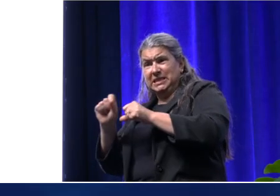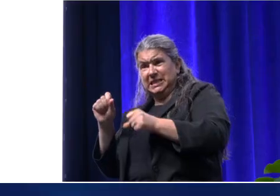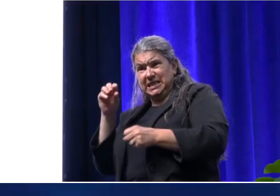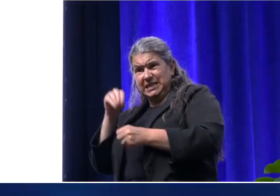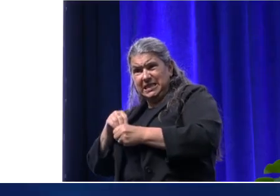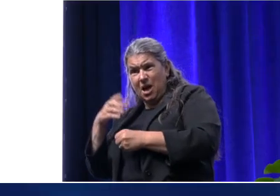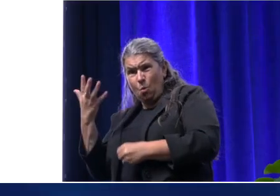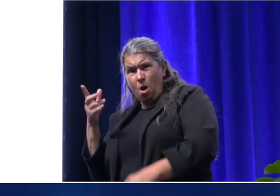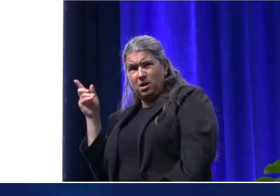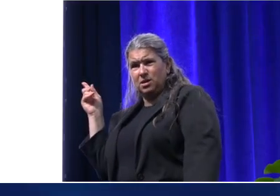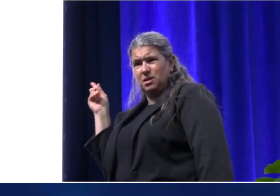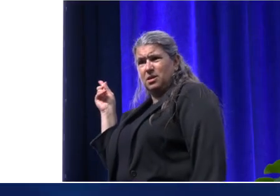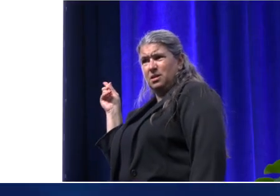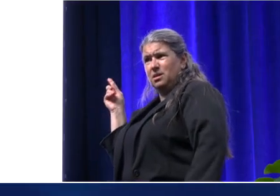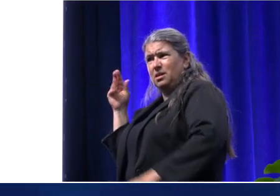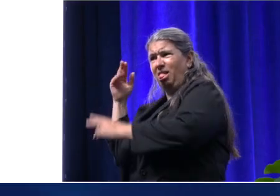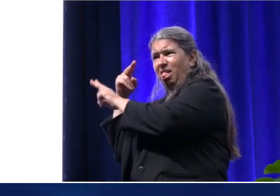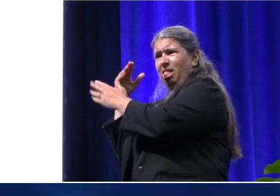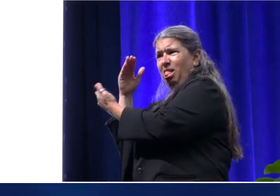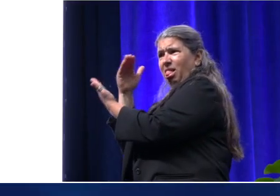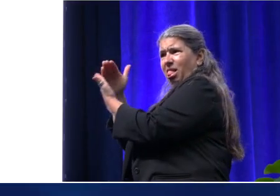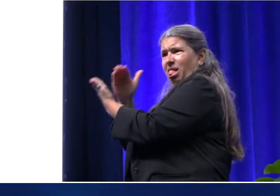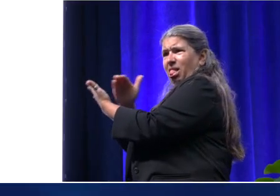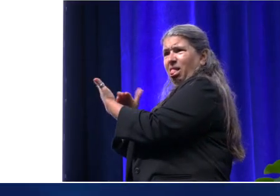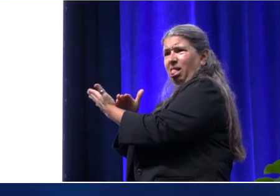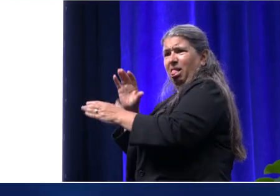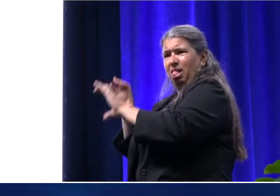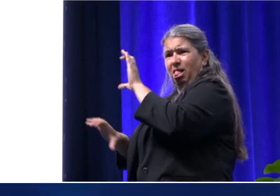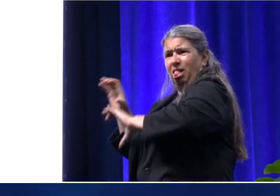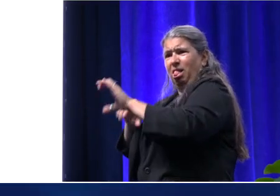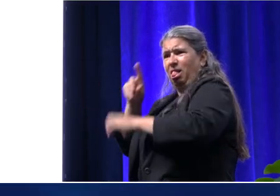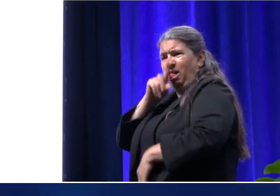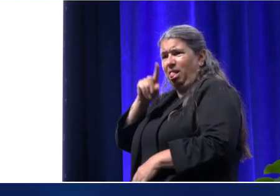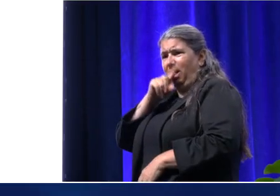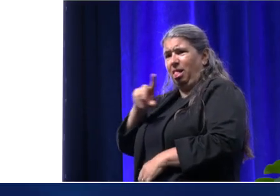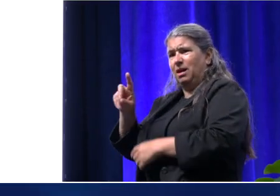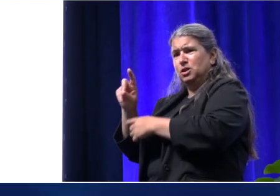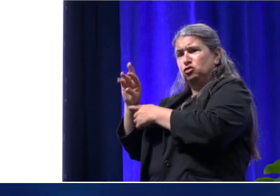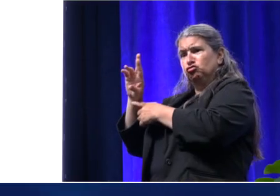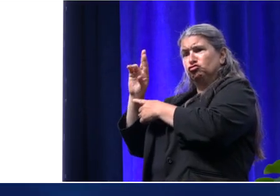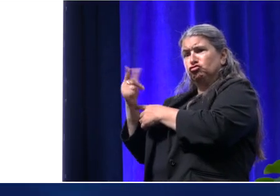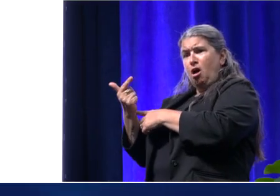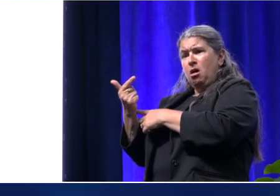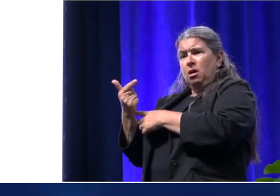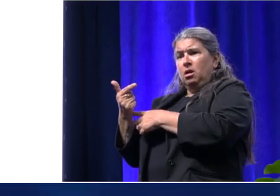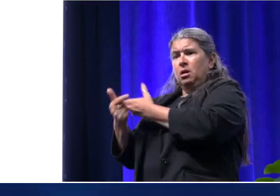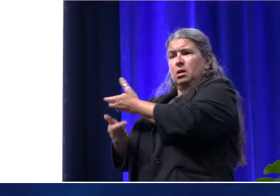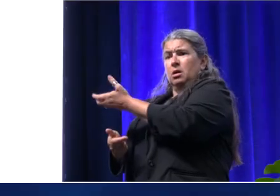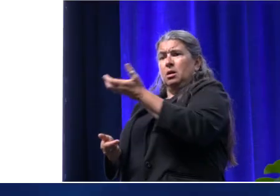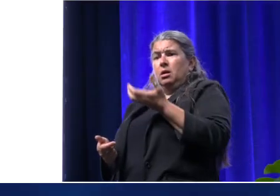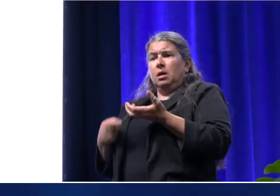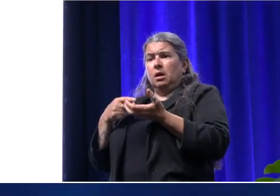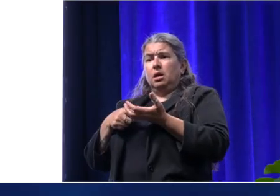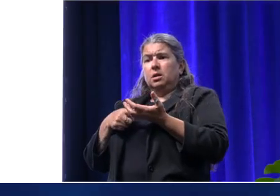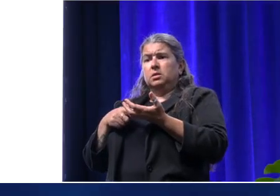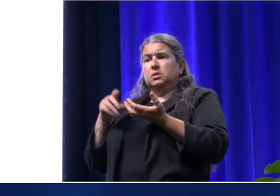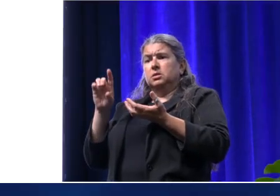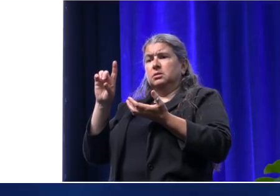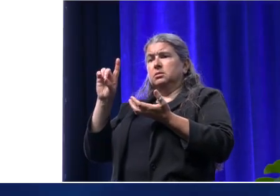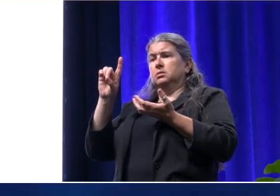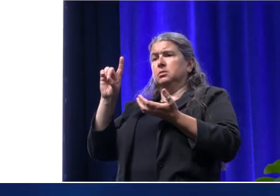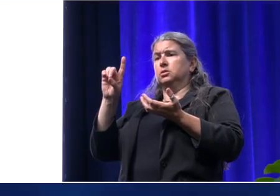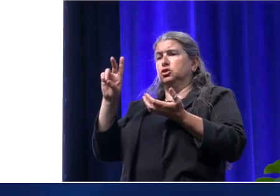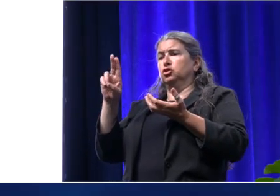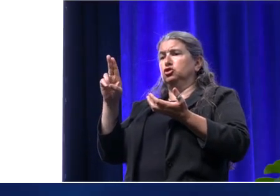questionable. All right. Here's a drug sample from Durham, North Carolina from February of this year. There